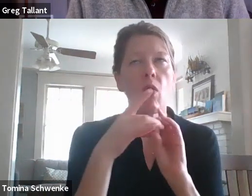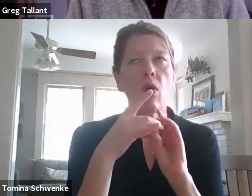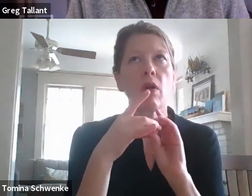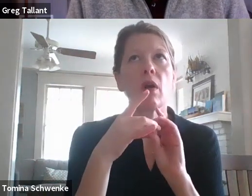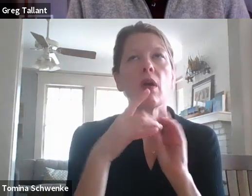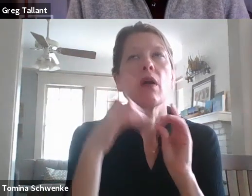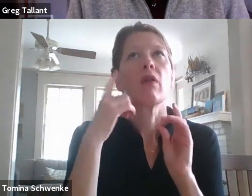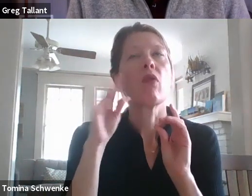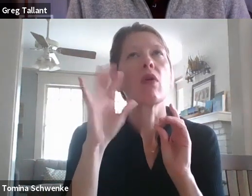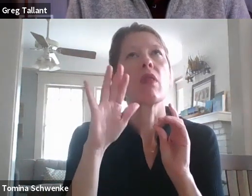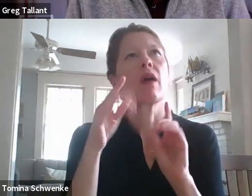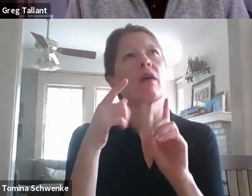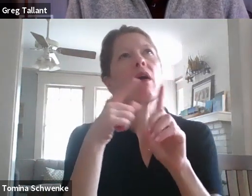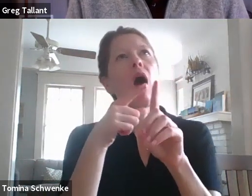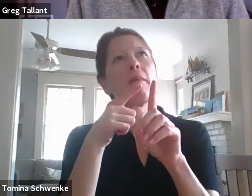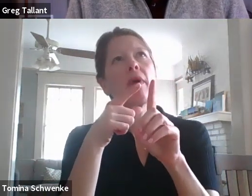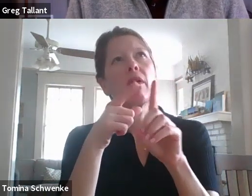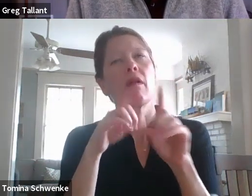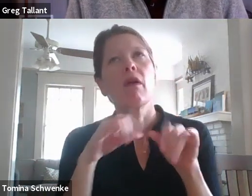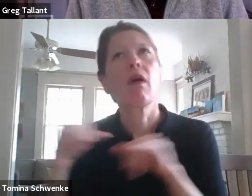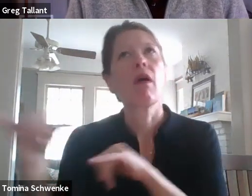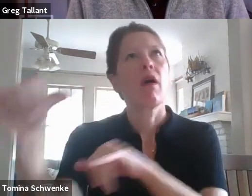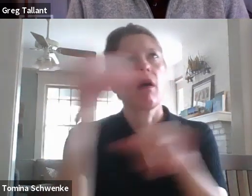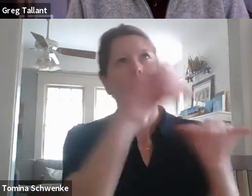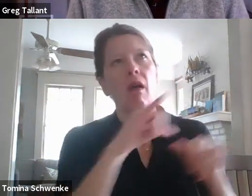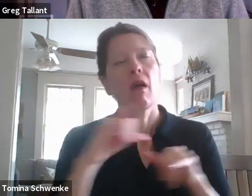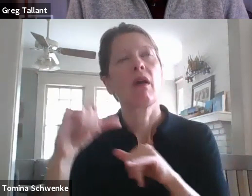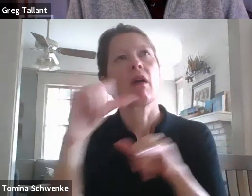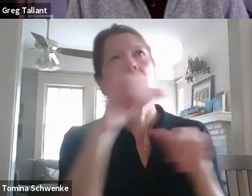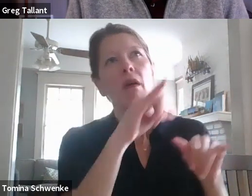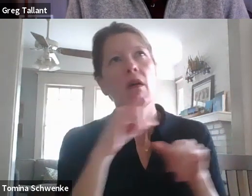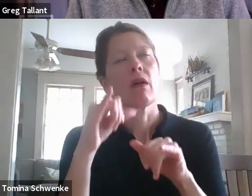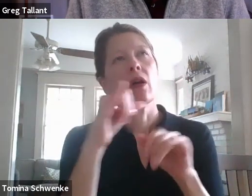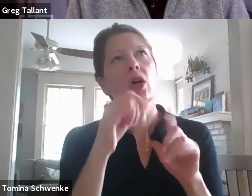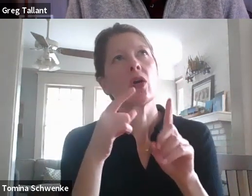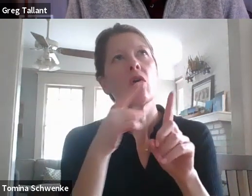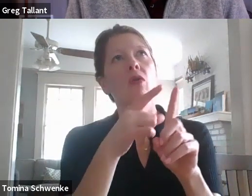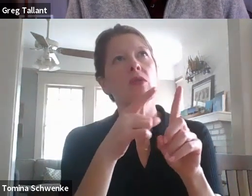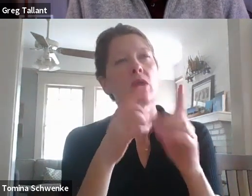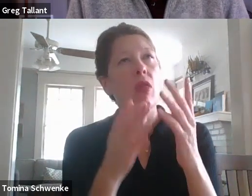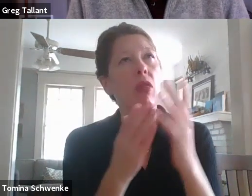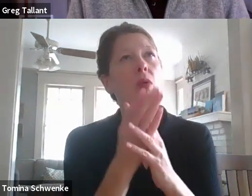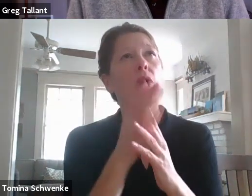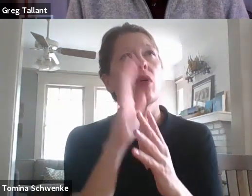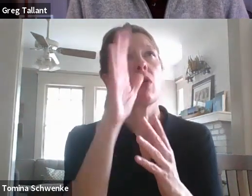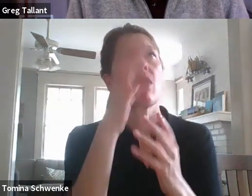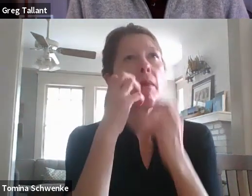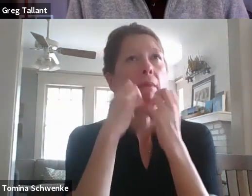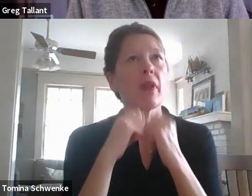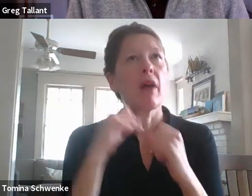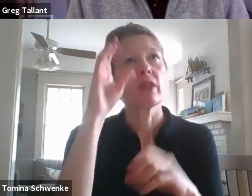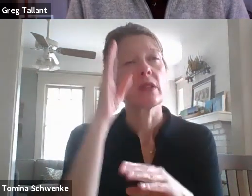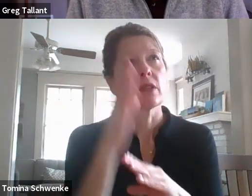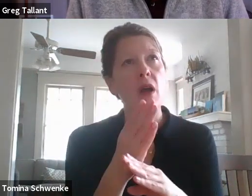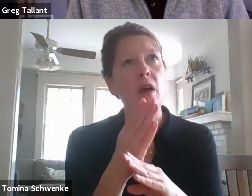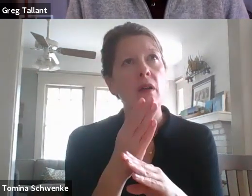to you. And you have promised through your well-beloved Son that when two or three are gathered together